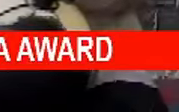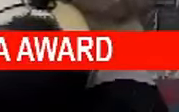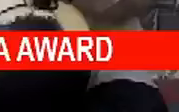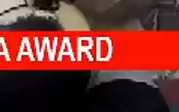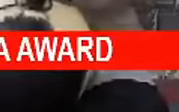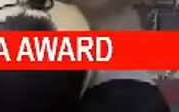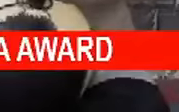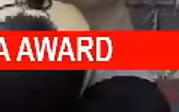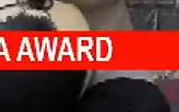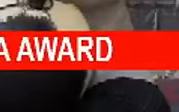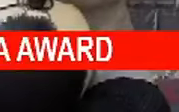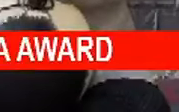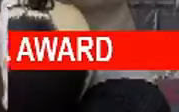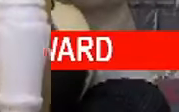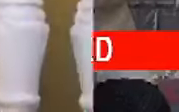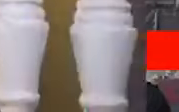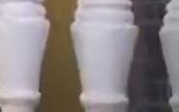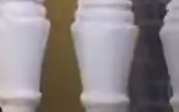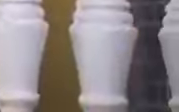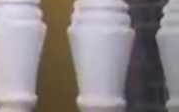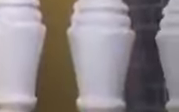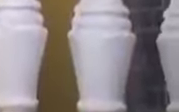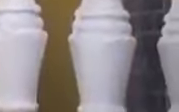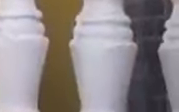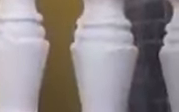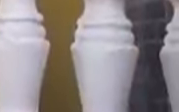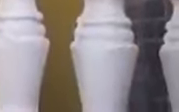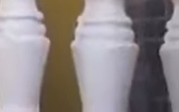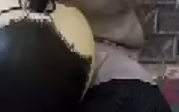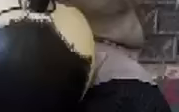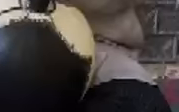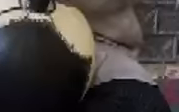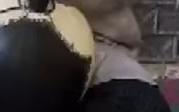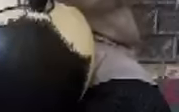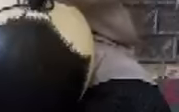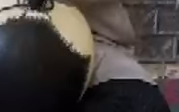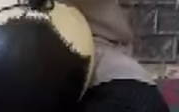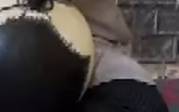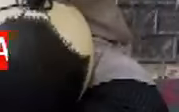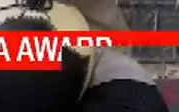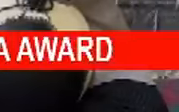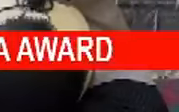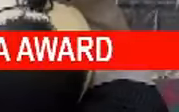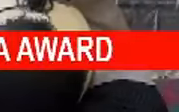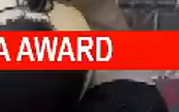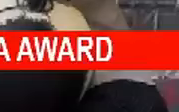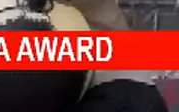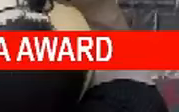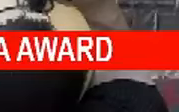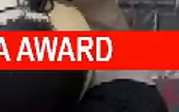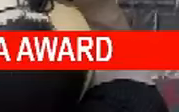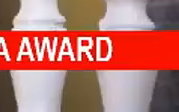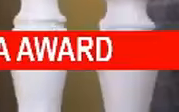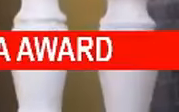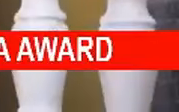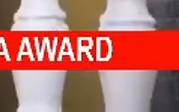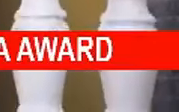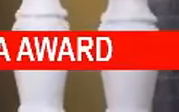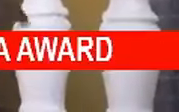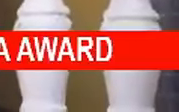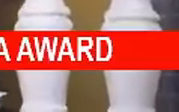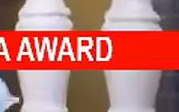aho moro bari bi be ma diari mbakel eh kon ko to mur ko to le kon ko to kuto ko to pur ko to mo mu